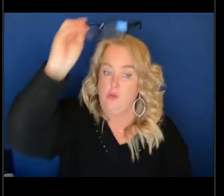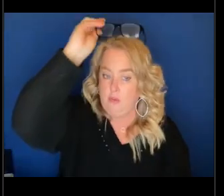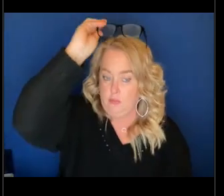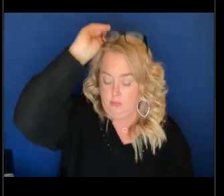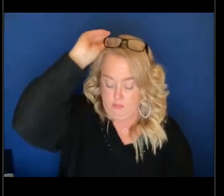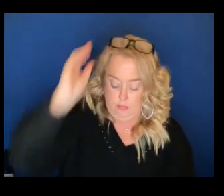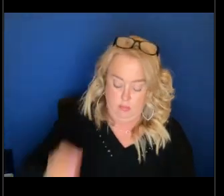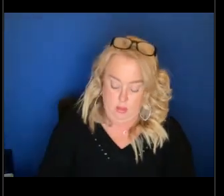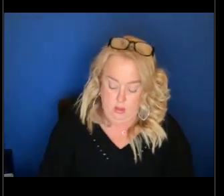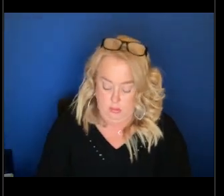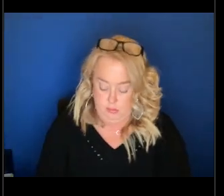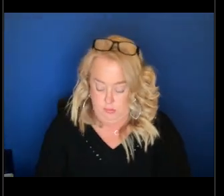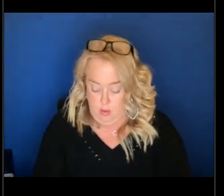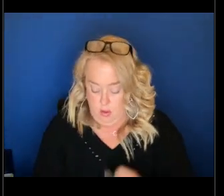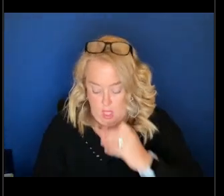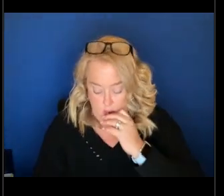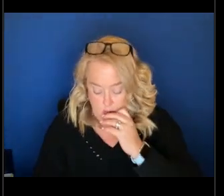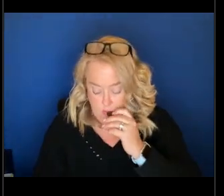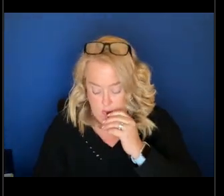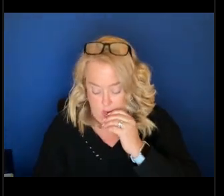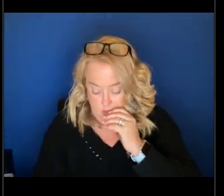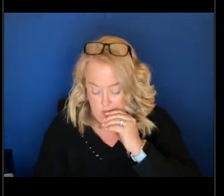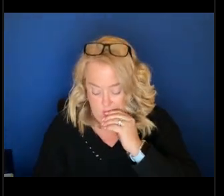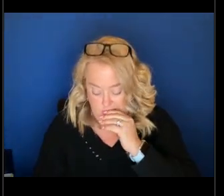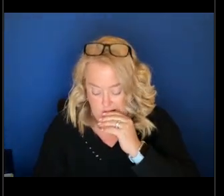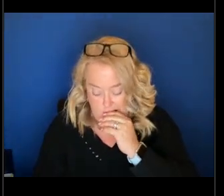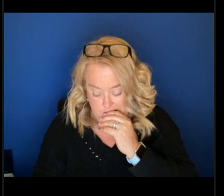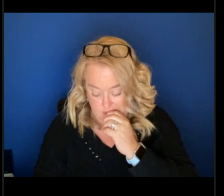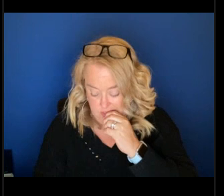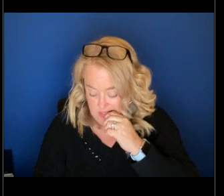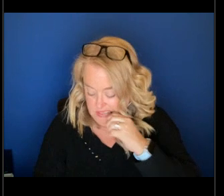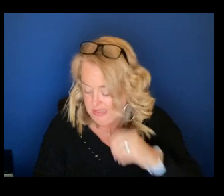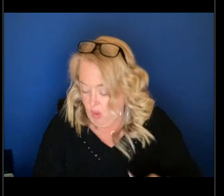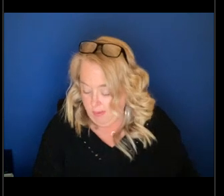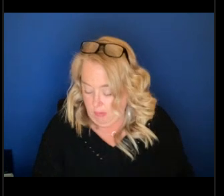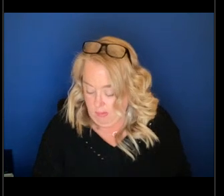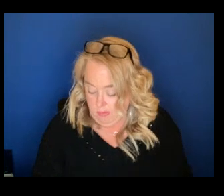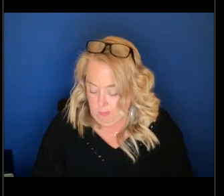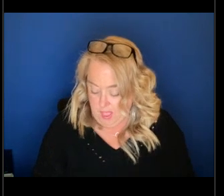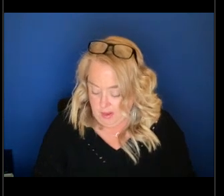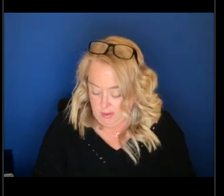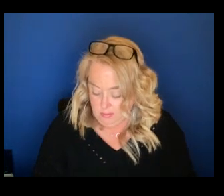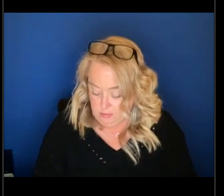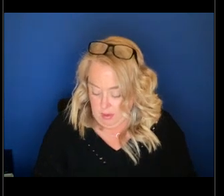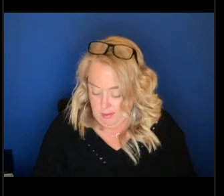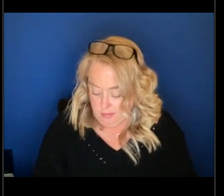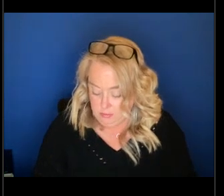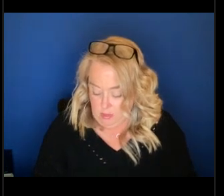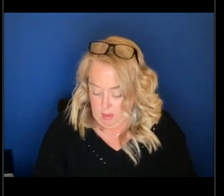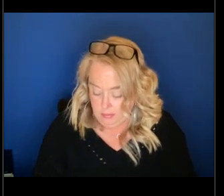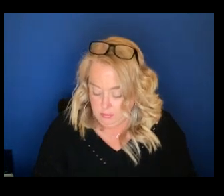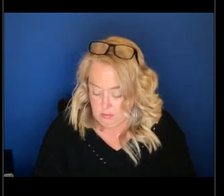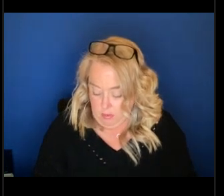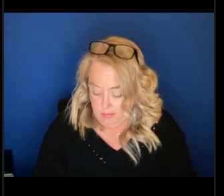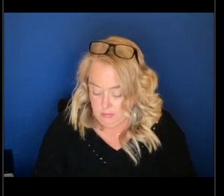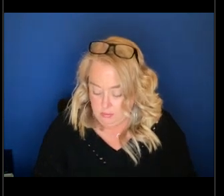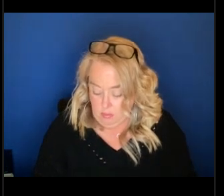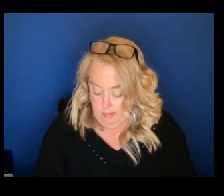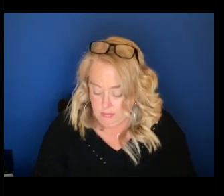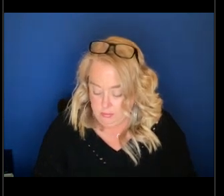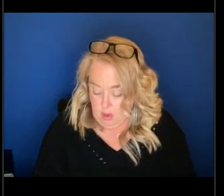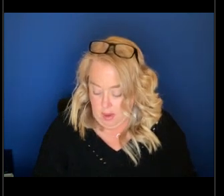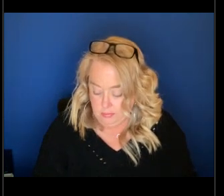And again, this knowledge check reads, which option is preferred when installing reinforcing in bathroom walls?